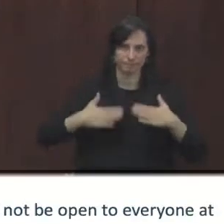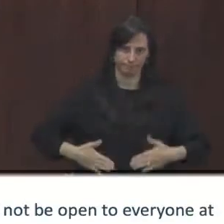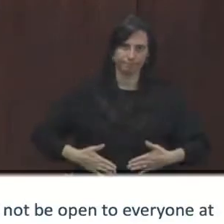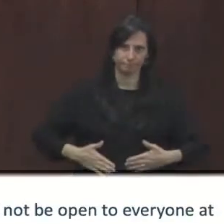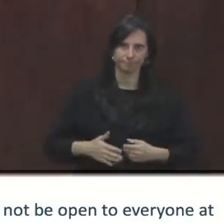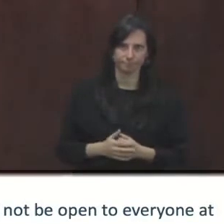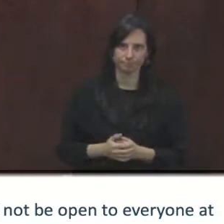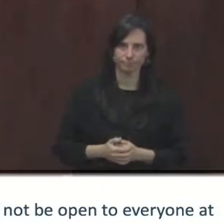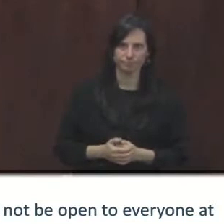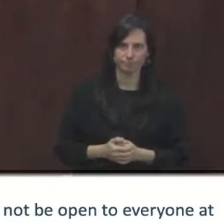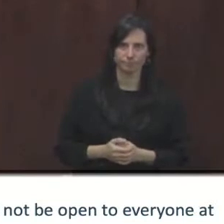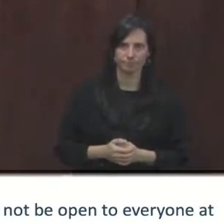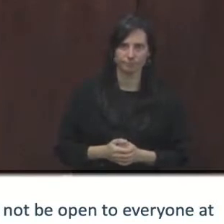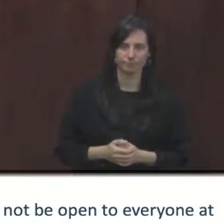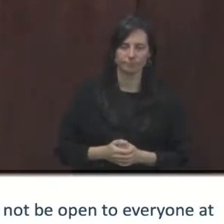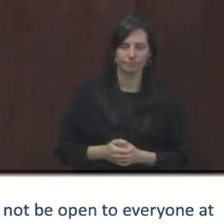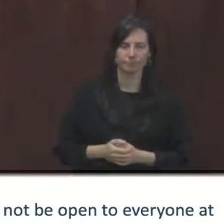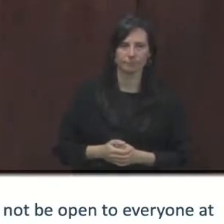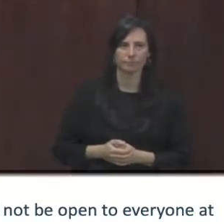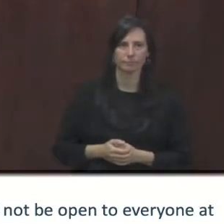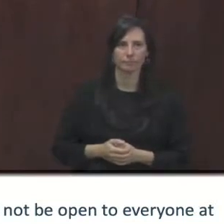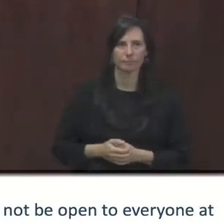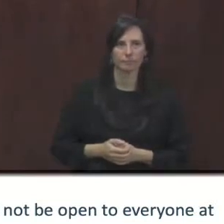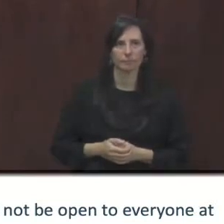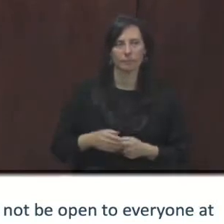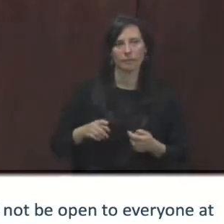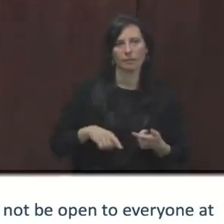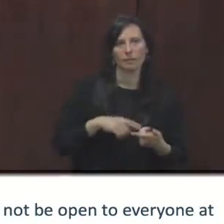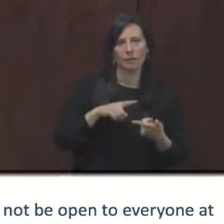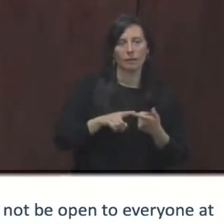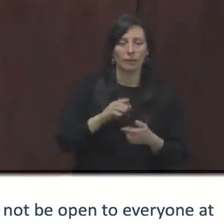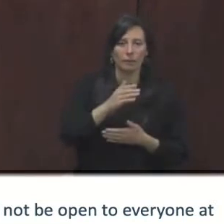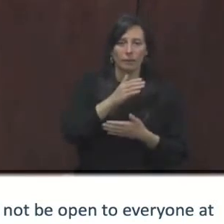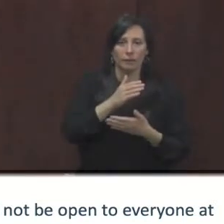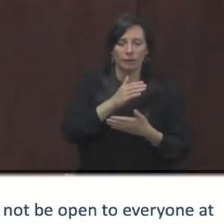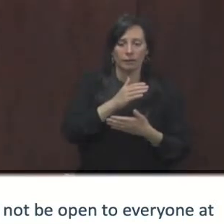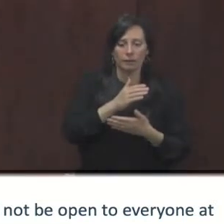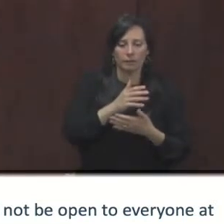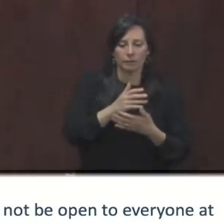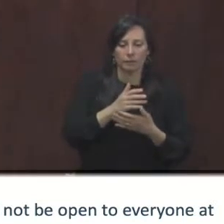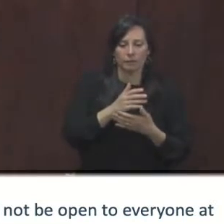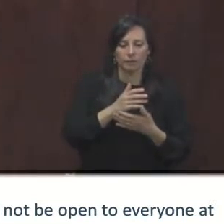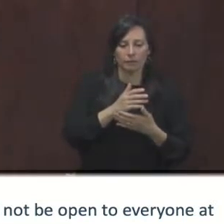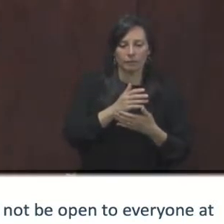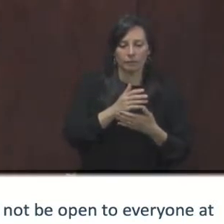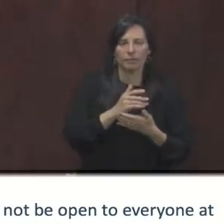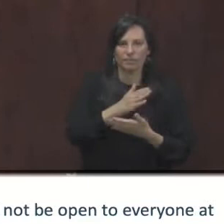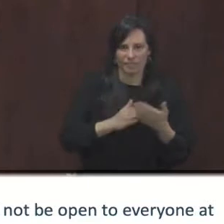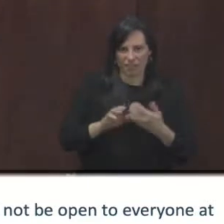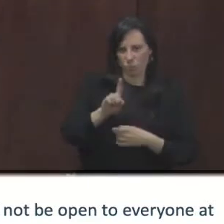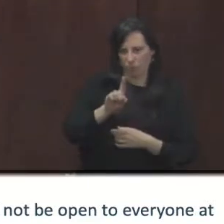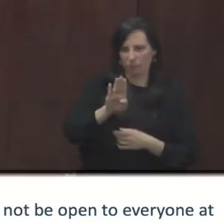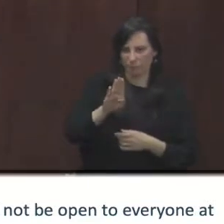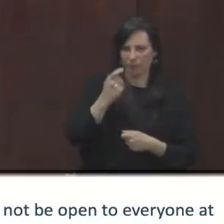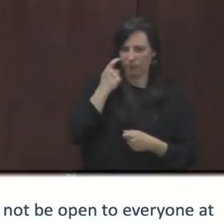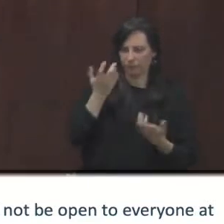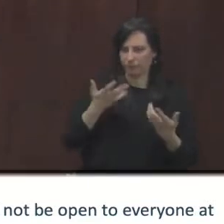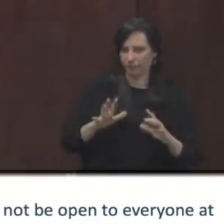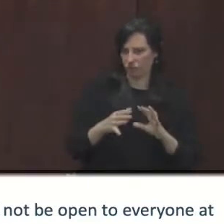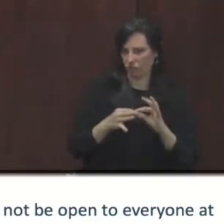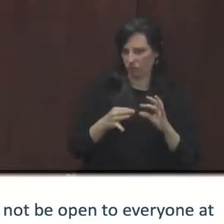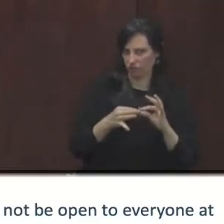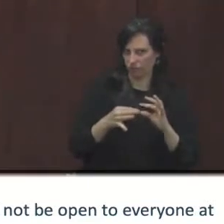And then the deeper dive in Phase 1B, just went over that in detail, so I won't cover that much